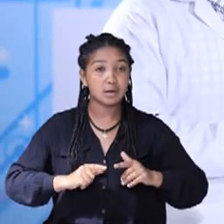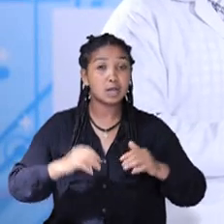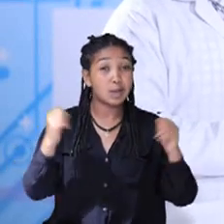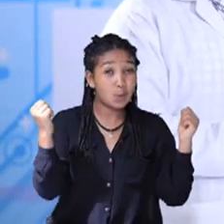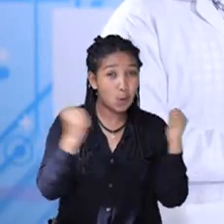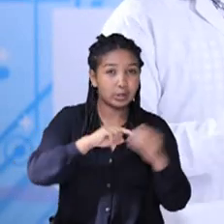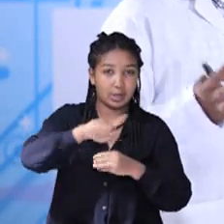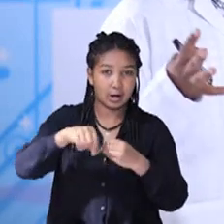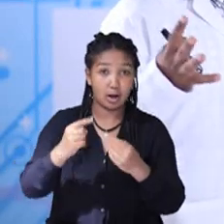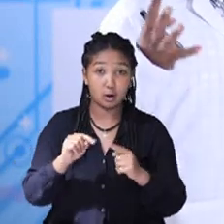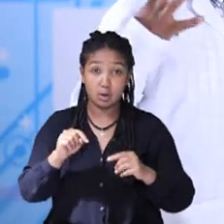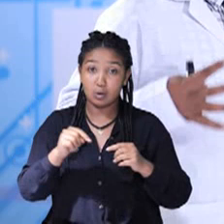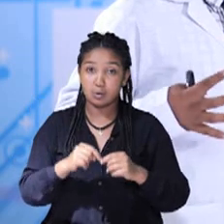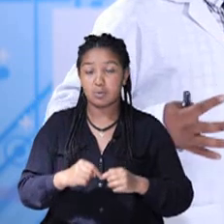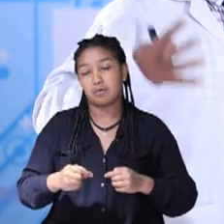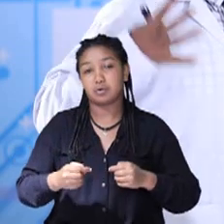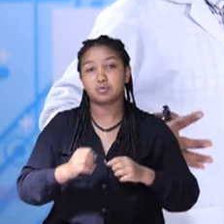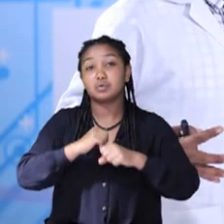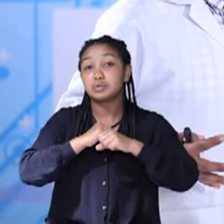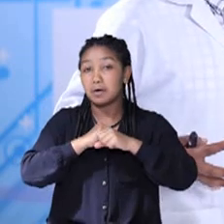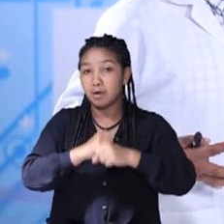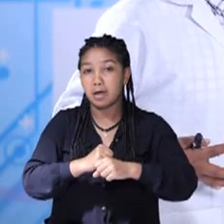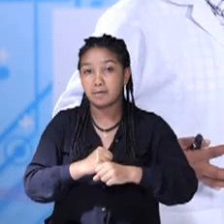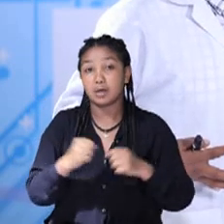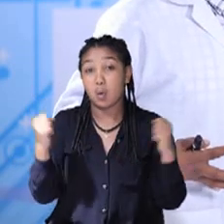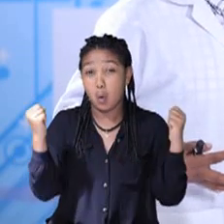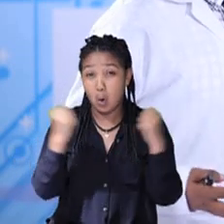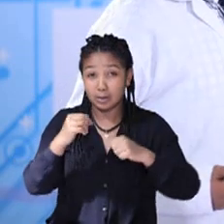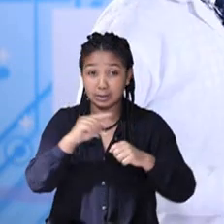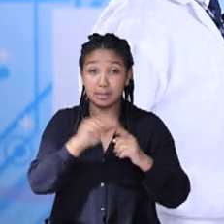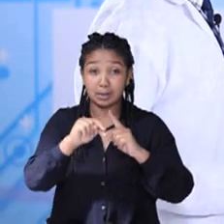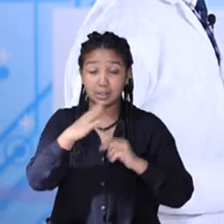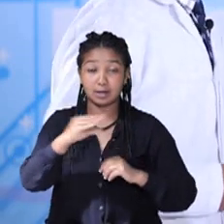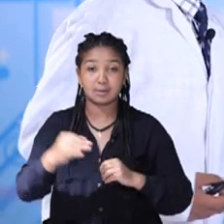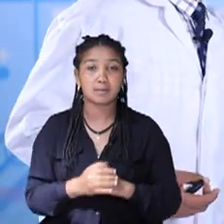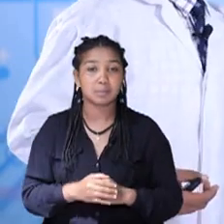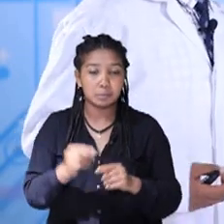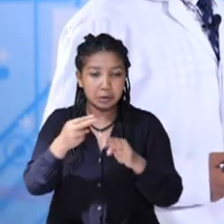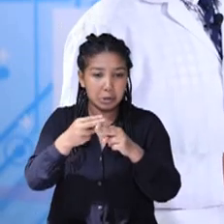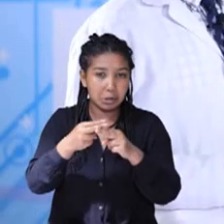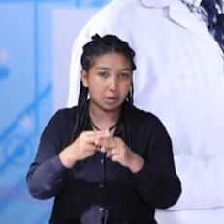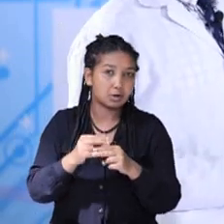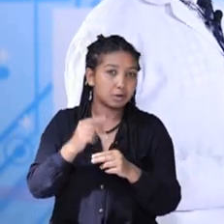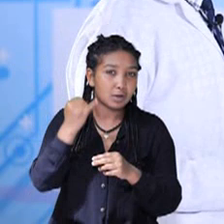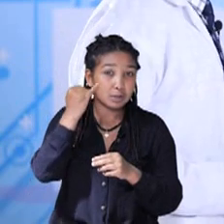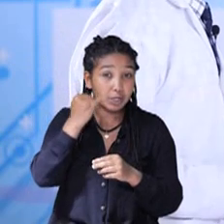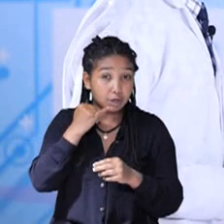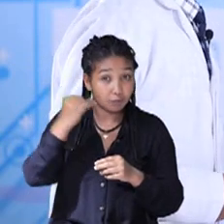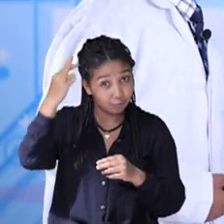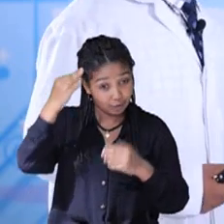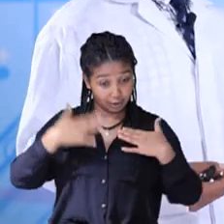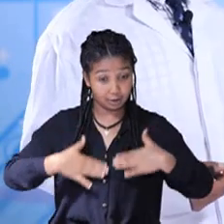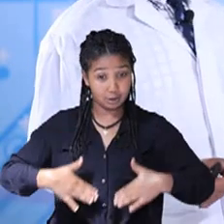area in order to overcome the cold temperature. And thinner fur foxes, they